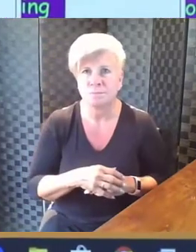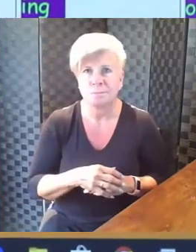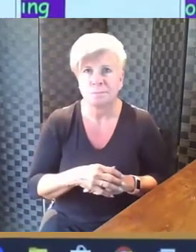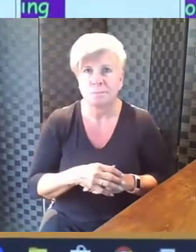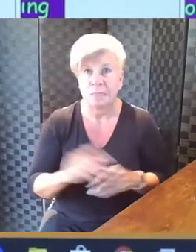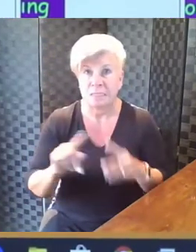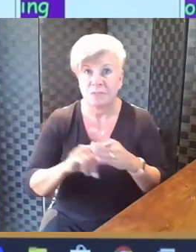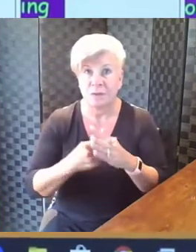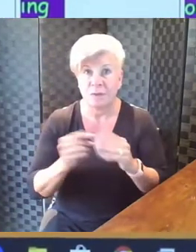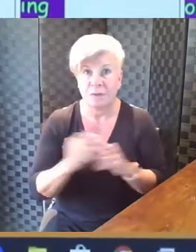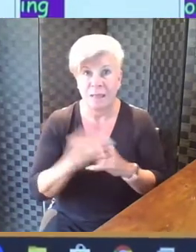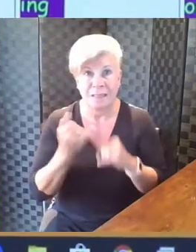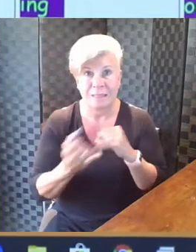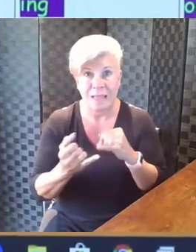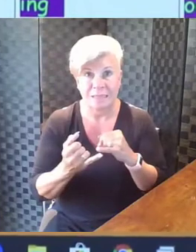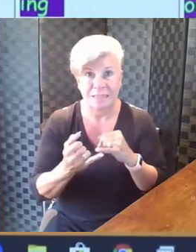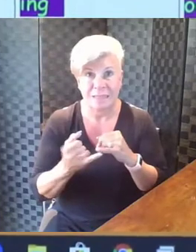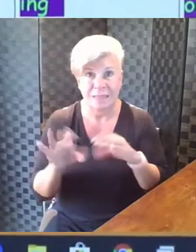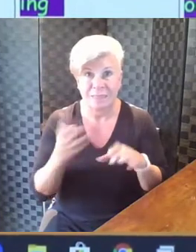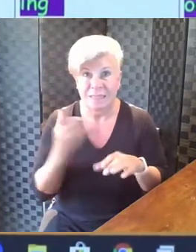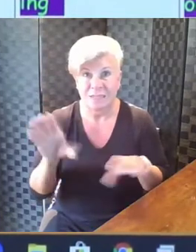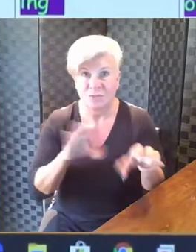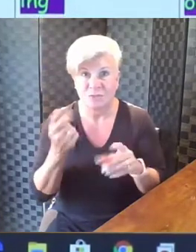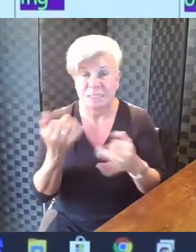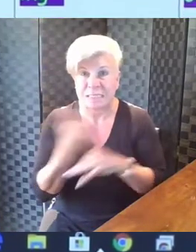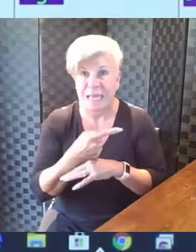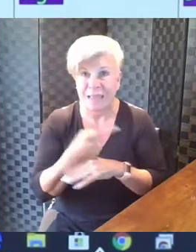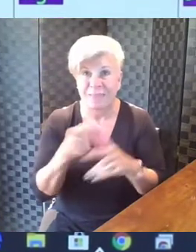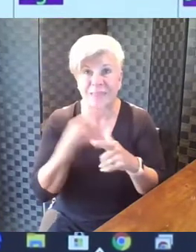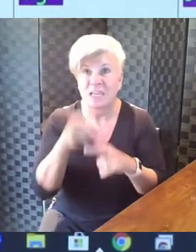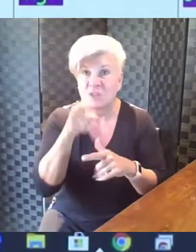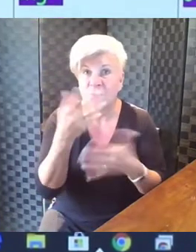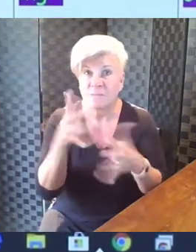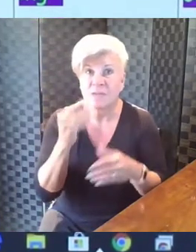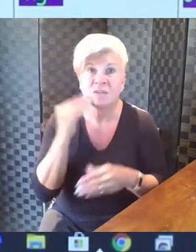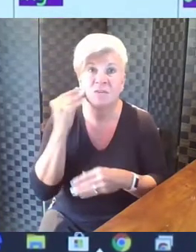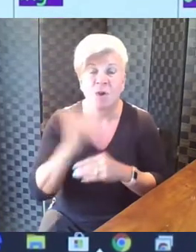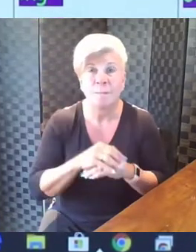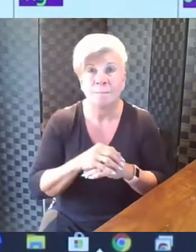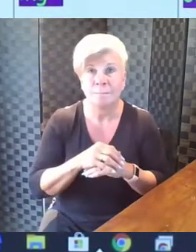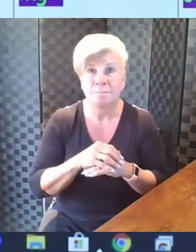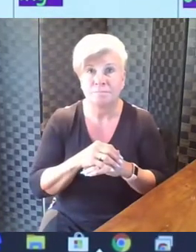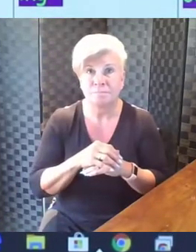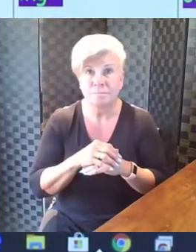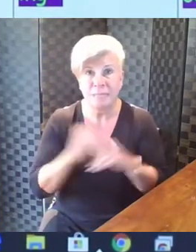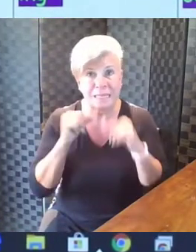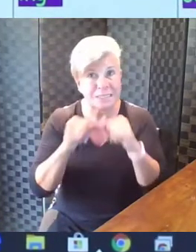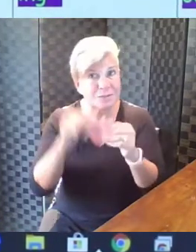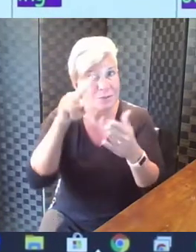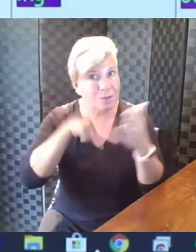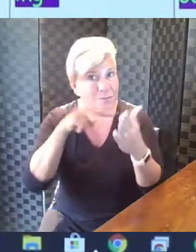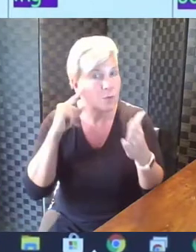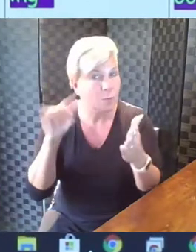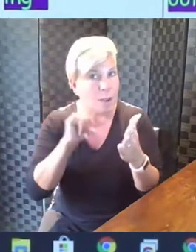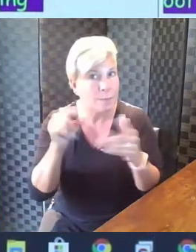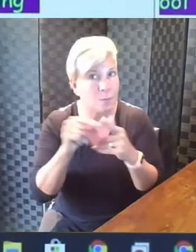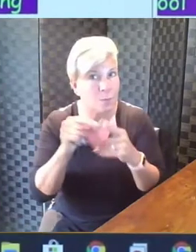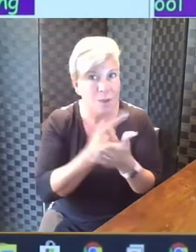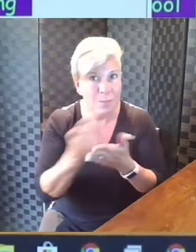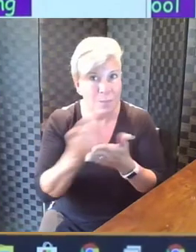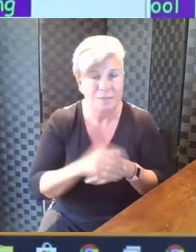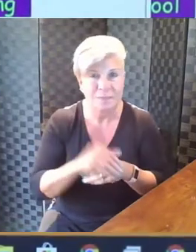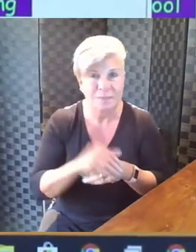Let's get started. This will be our last project for the day, and then I'll have you finish it at home and look for rhyming words all week long. The first box